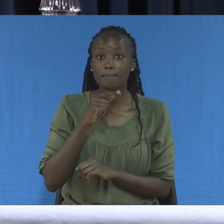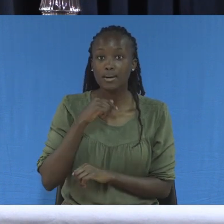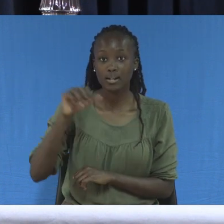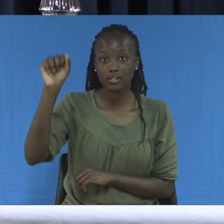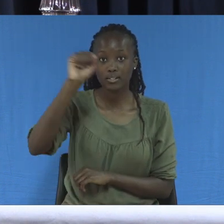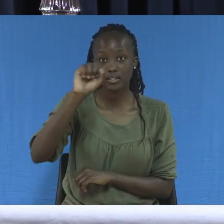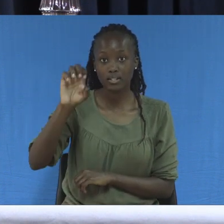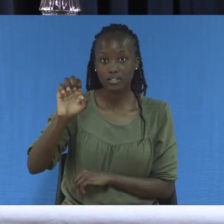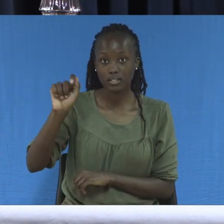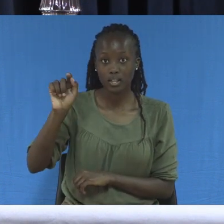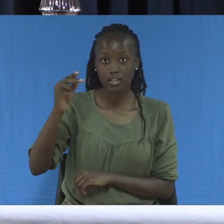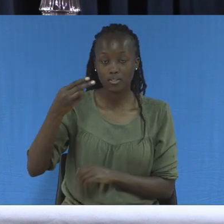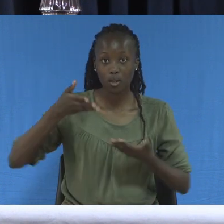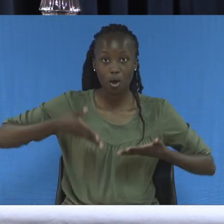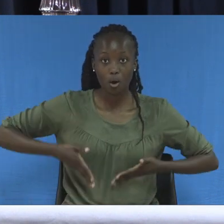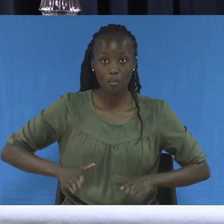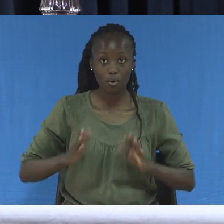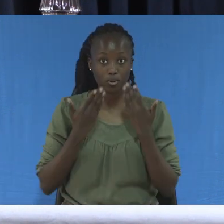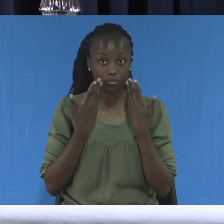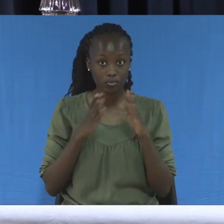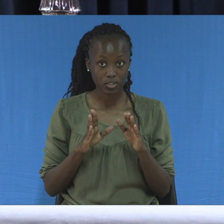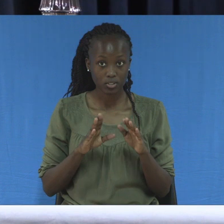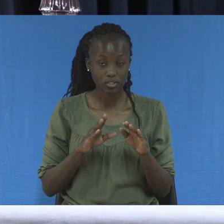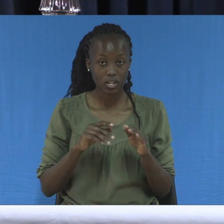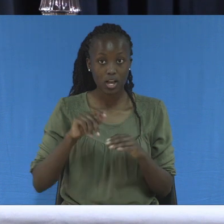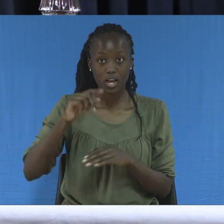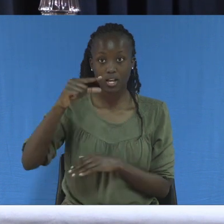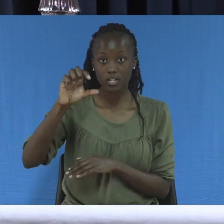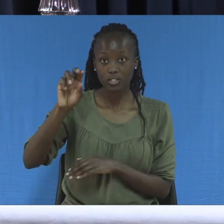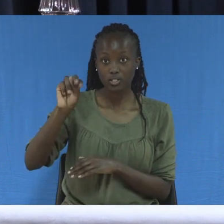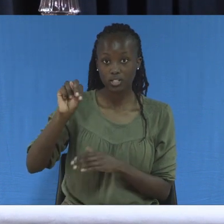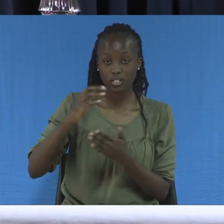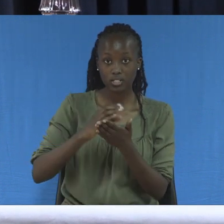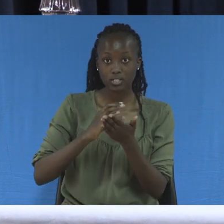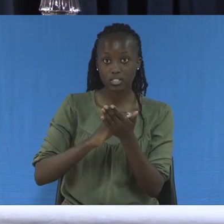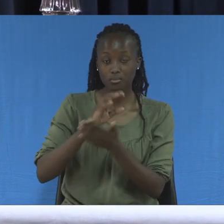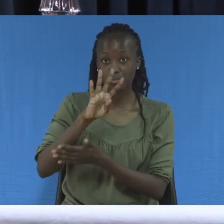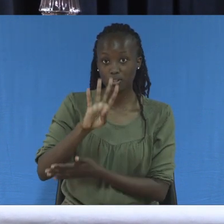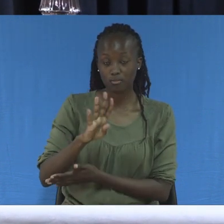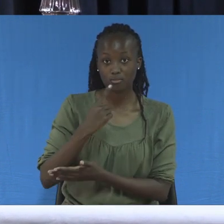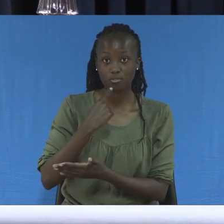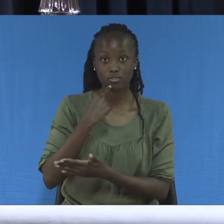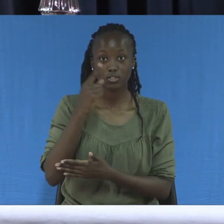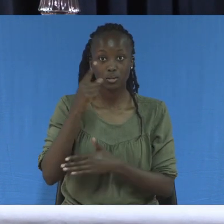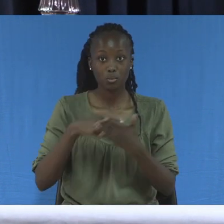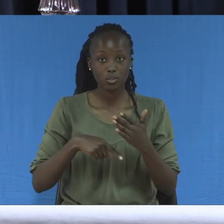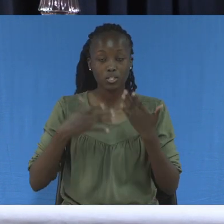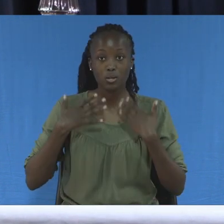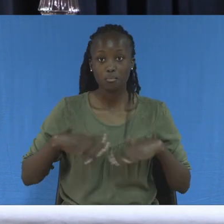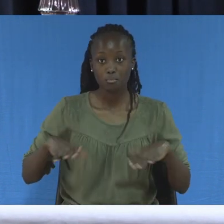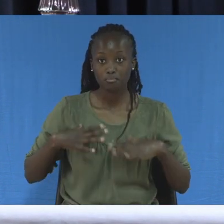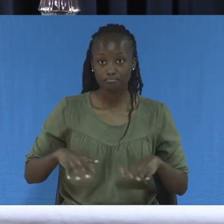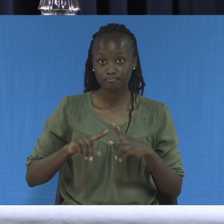Genesis 4 tells us men began to call upon the